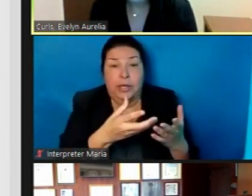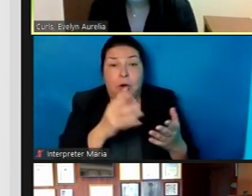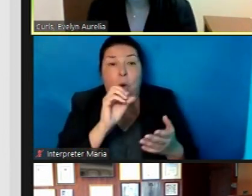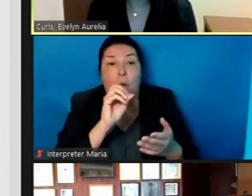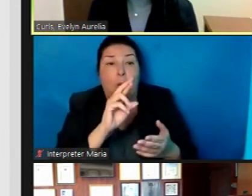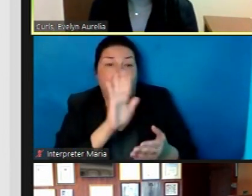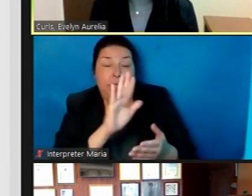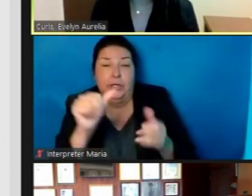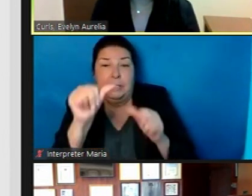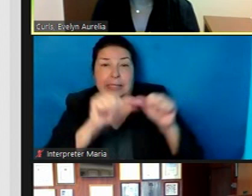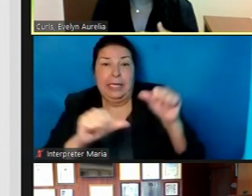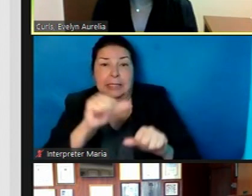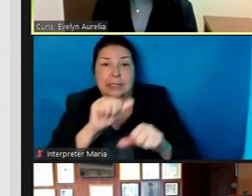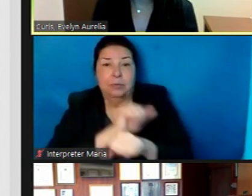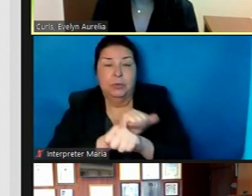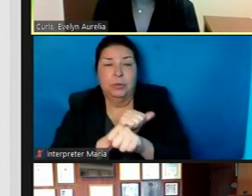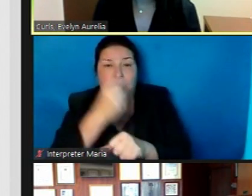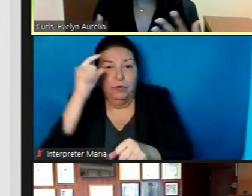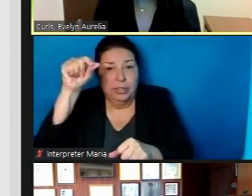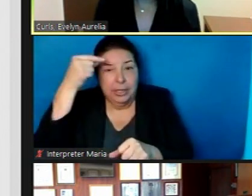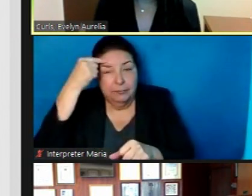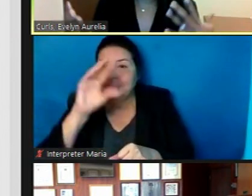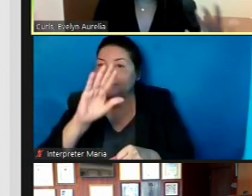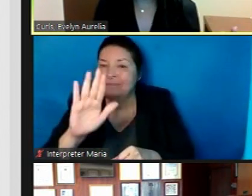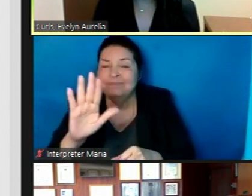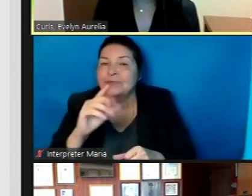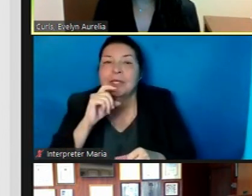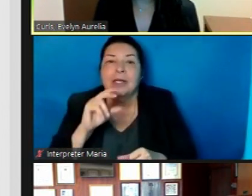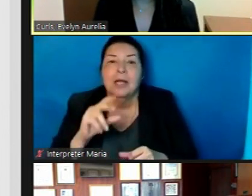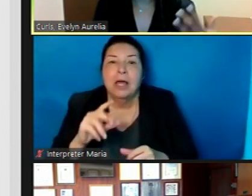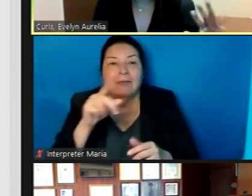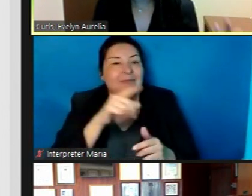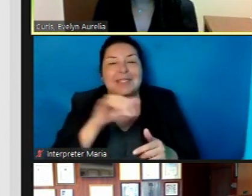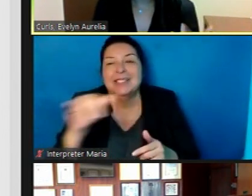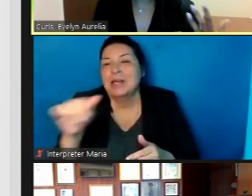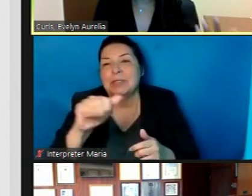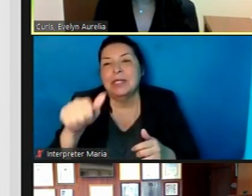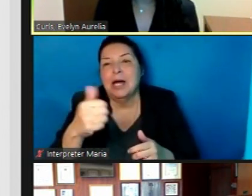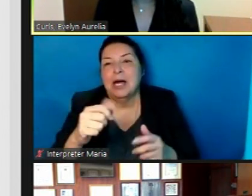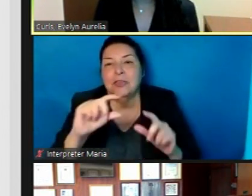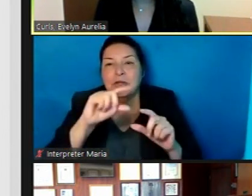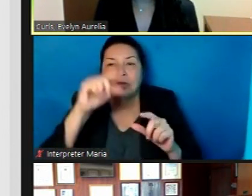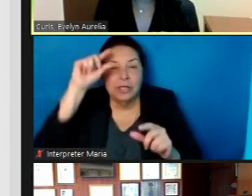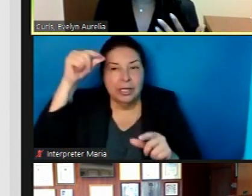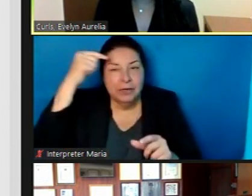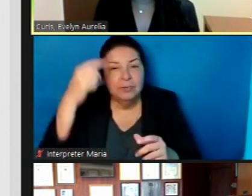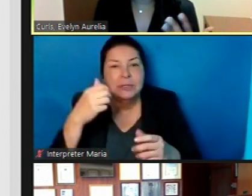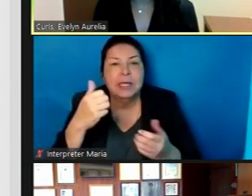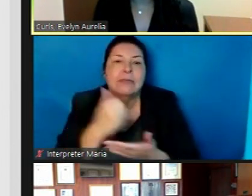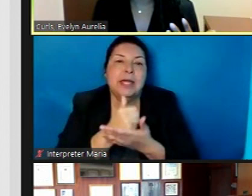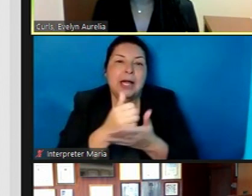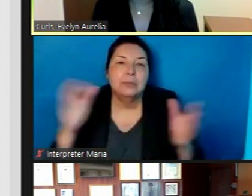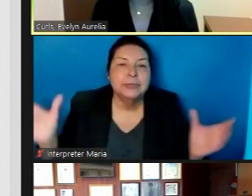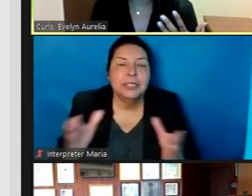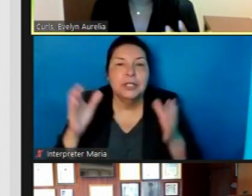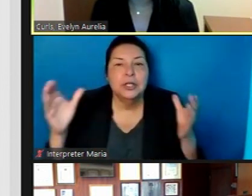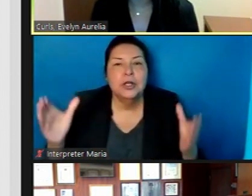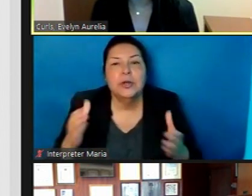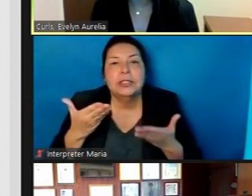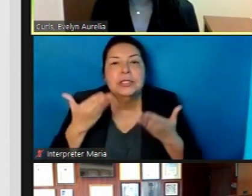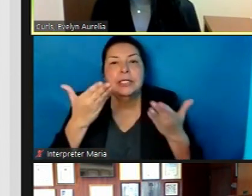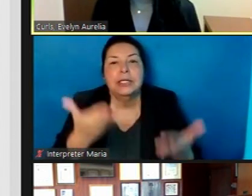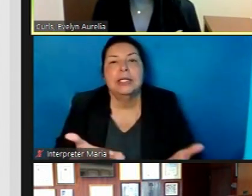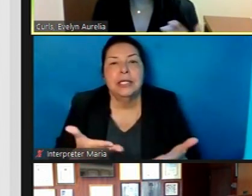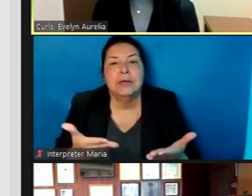are working for the government. It's not that. They, like every other government, helped to incentivize scientists to come up with the best vaccine that they